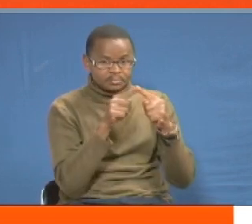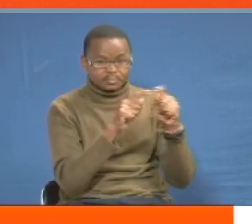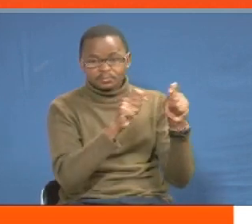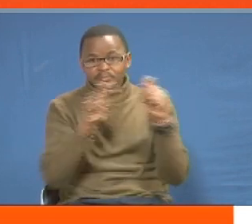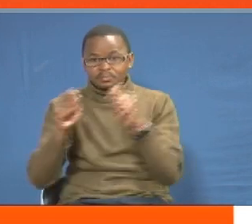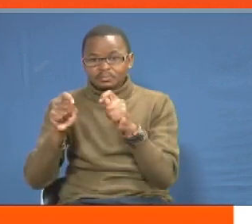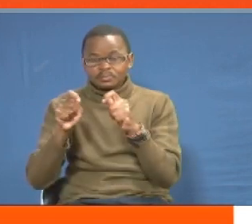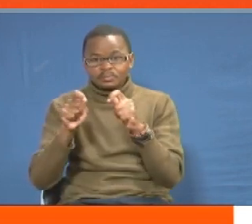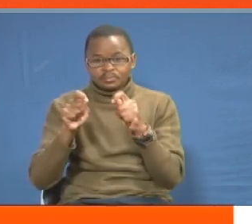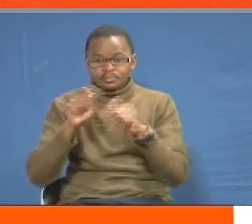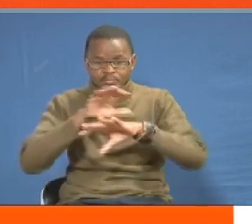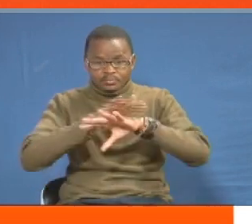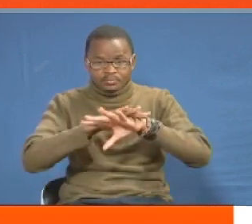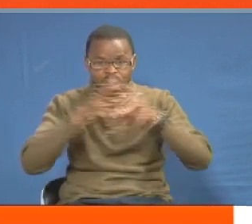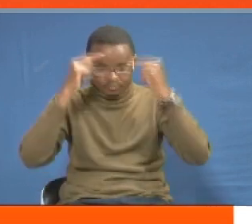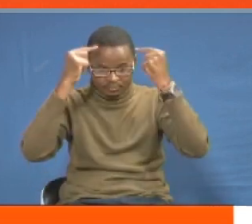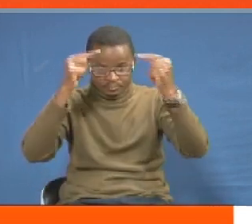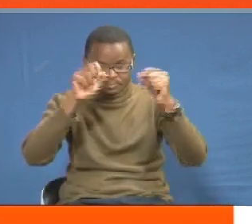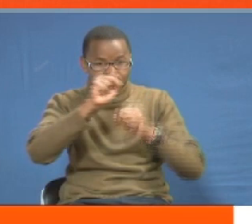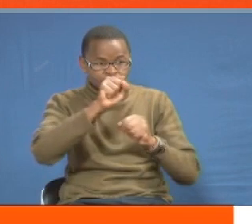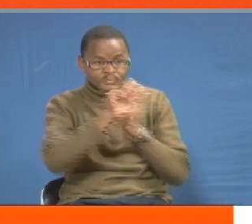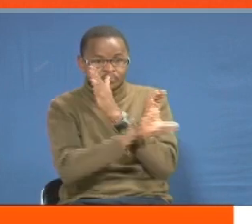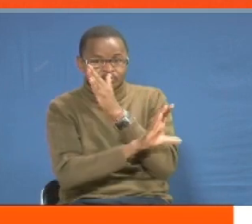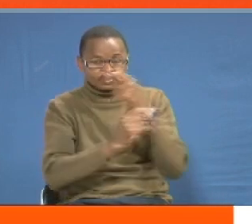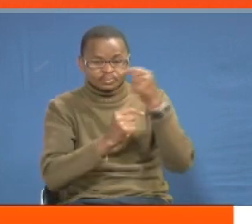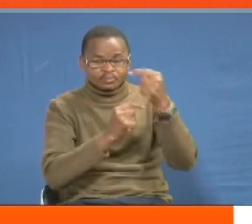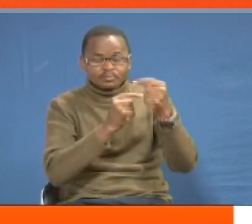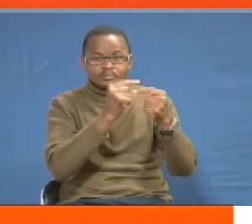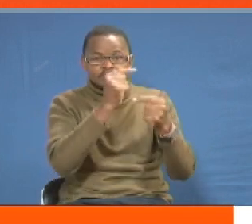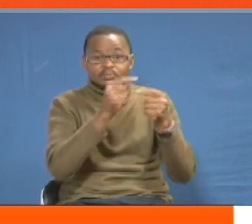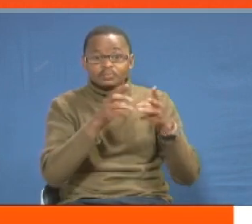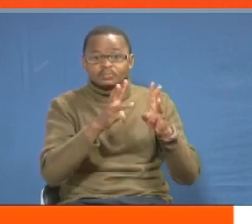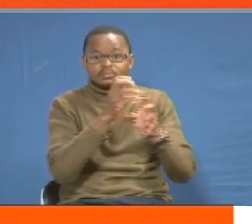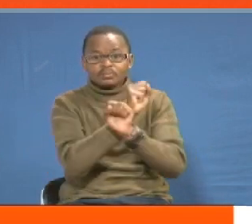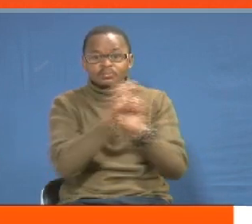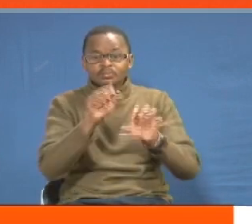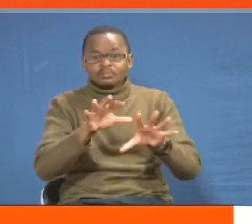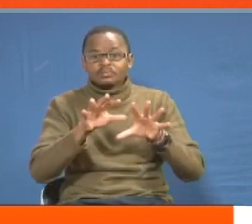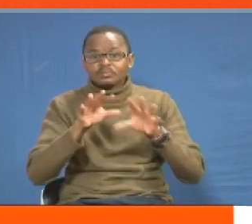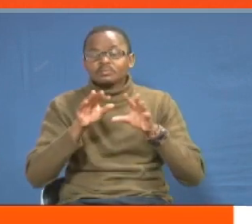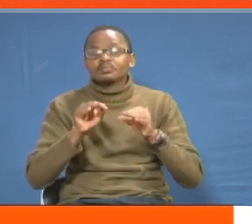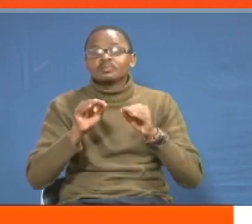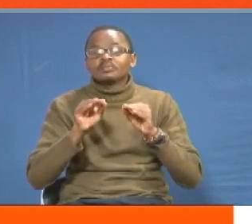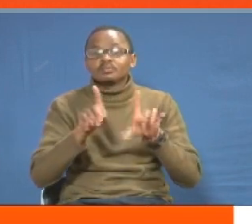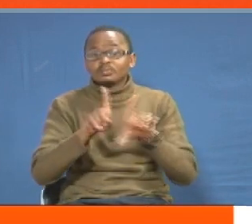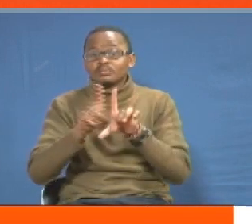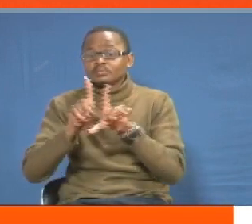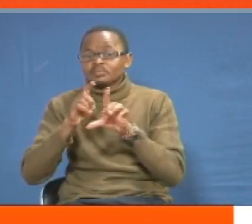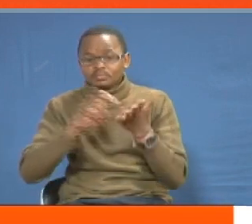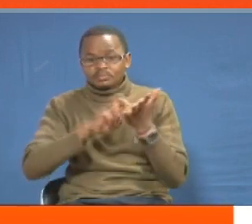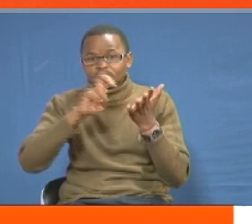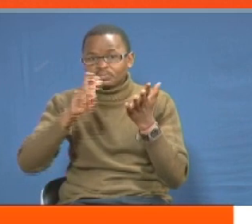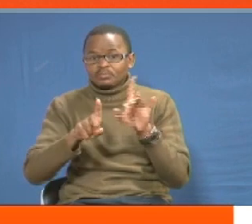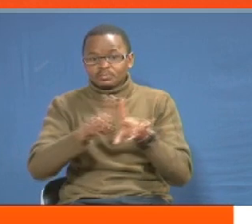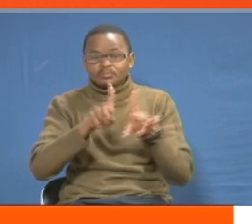to translate into great success. So yes, the country has made progress. The way the president took it up, just as the